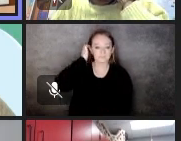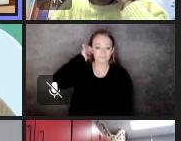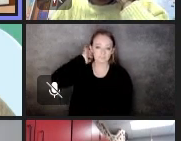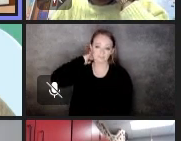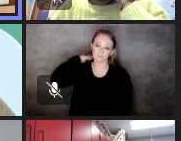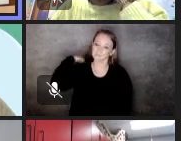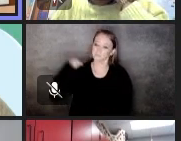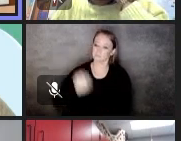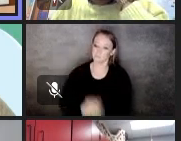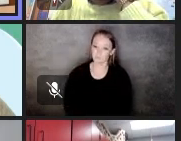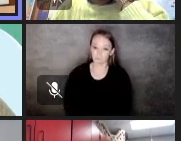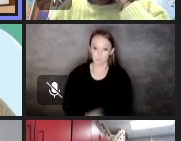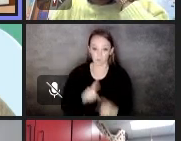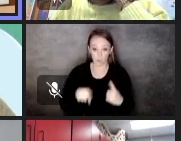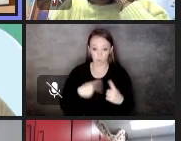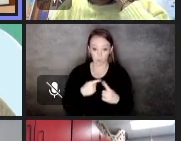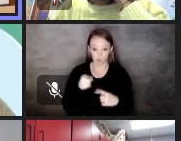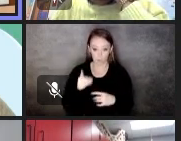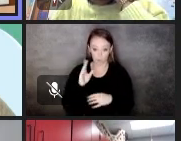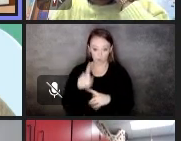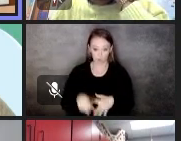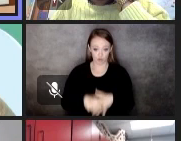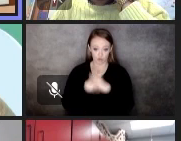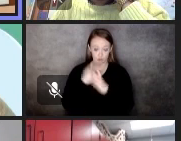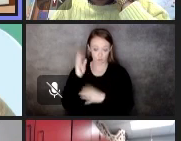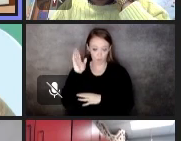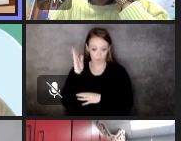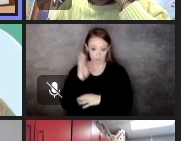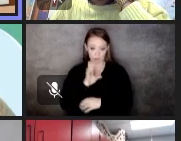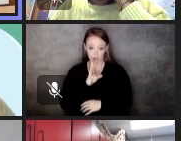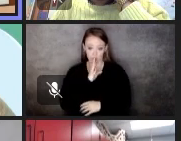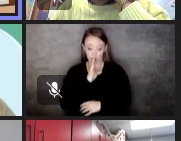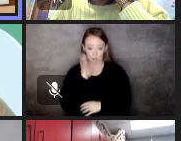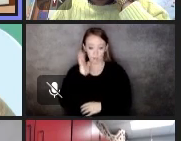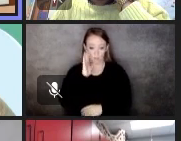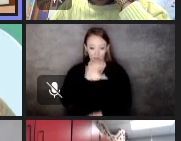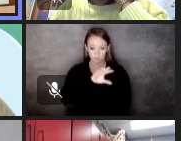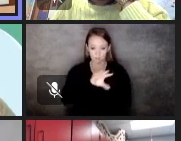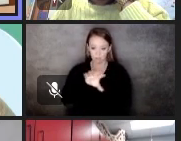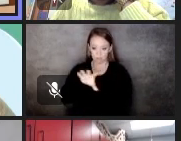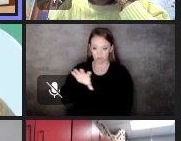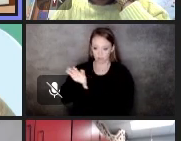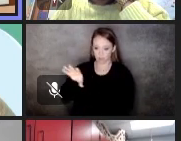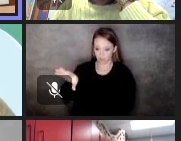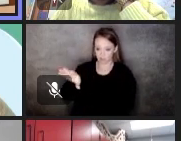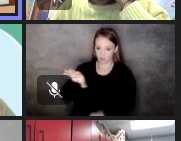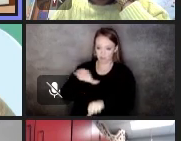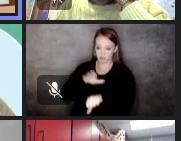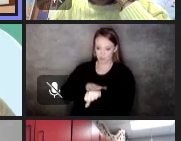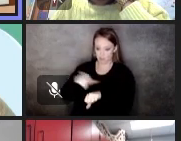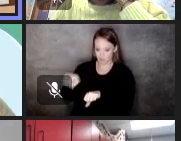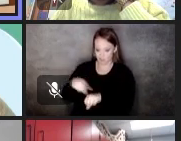When you start talking, the camera, it can show any direction. It'll point toward you. Sorry.